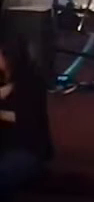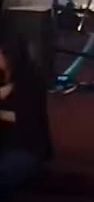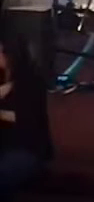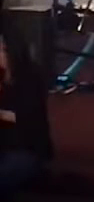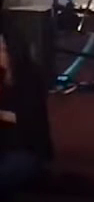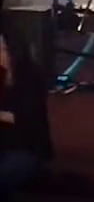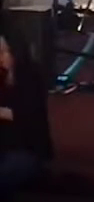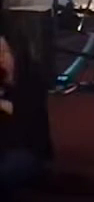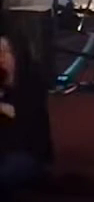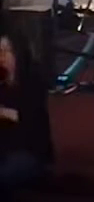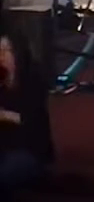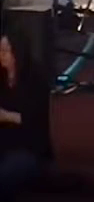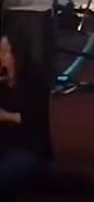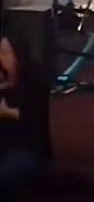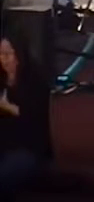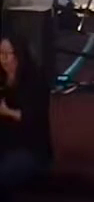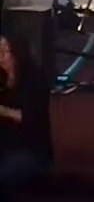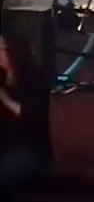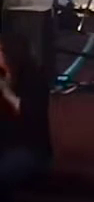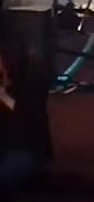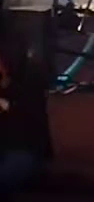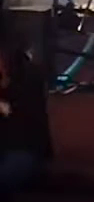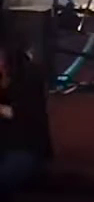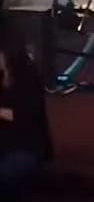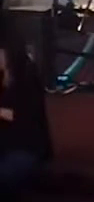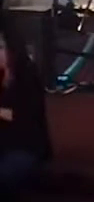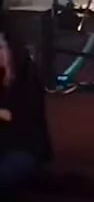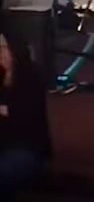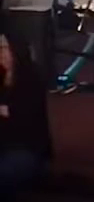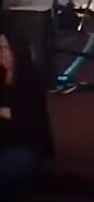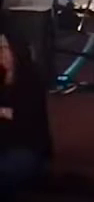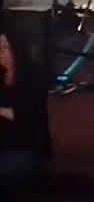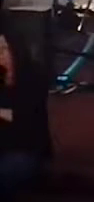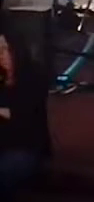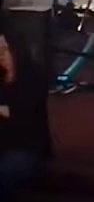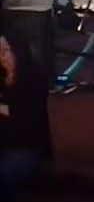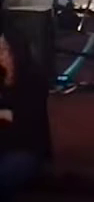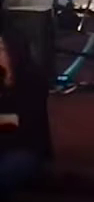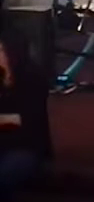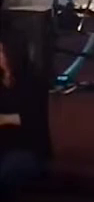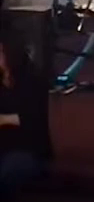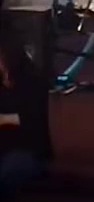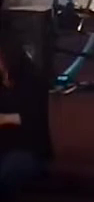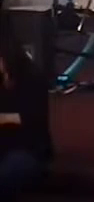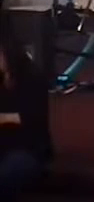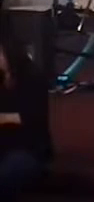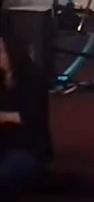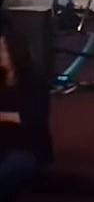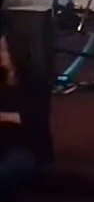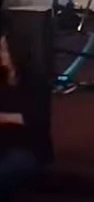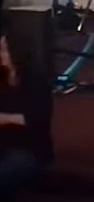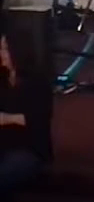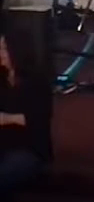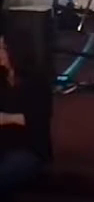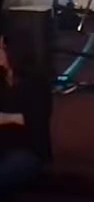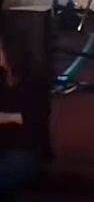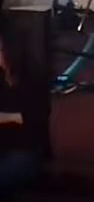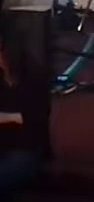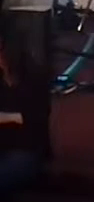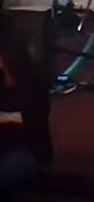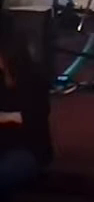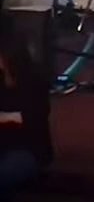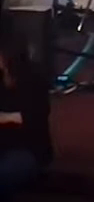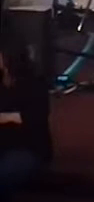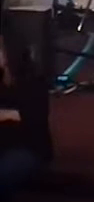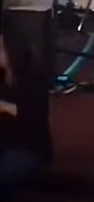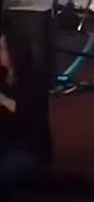our wives and to our families, we need to keep them. We need to take it seriously. Ecclesiastes put it like this when Solomon wrote this. He said,